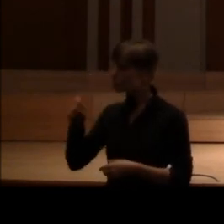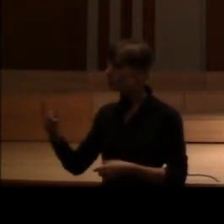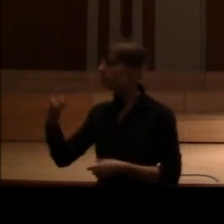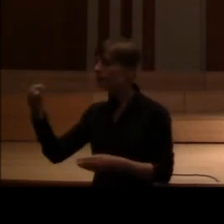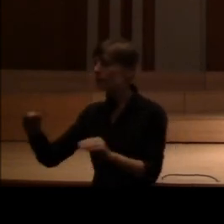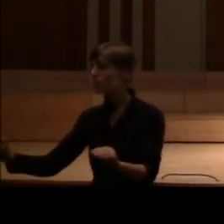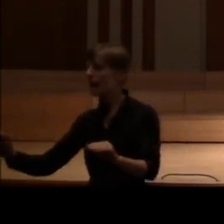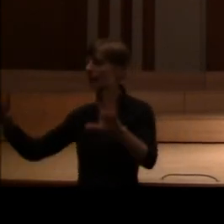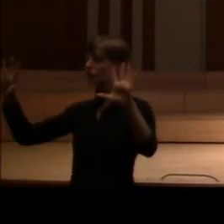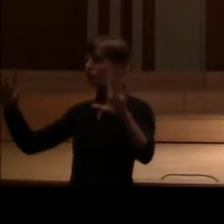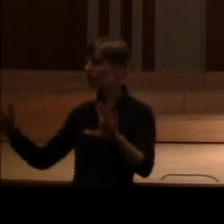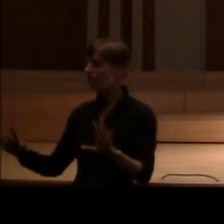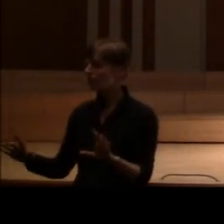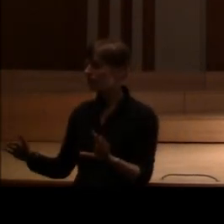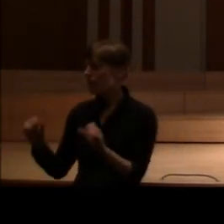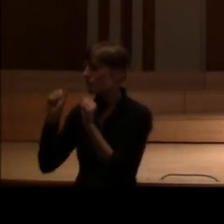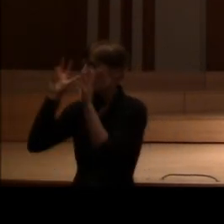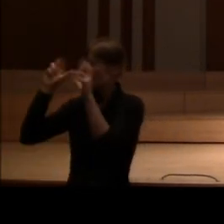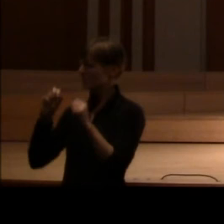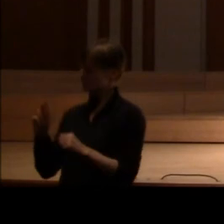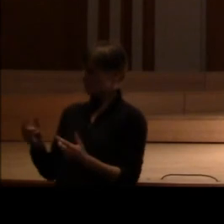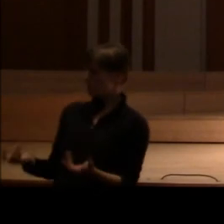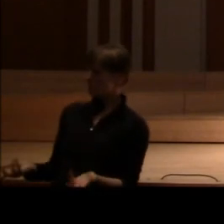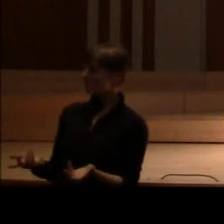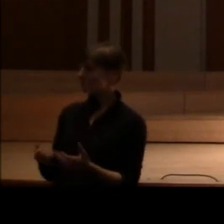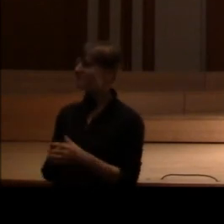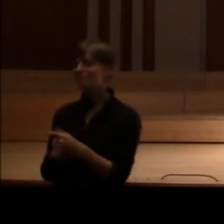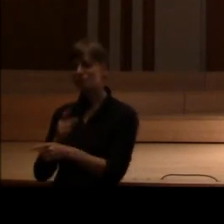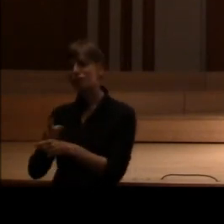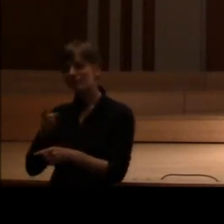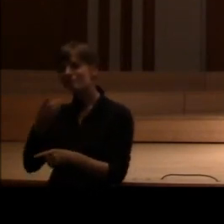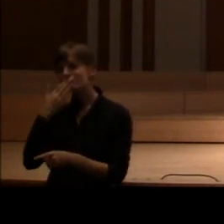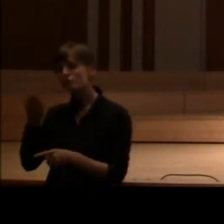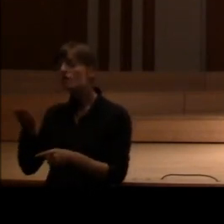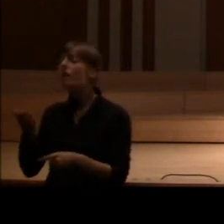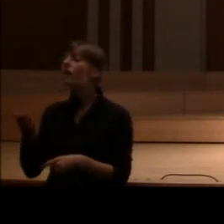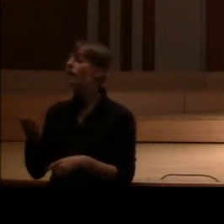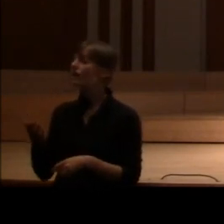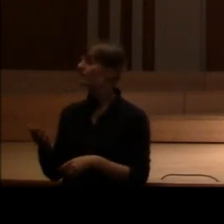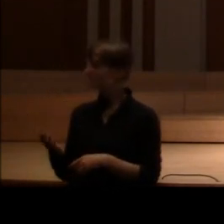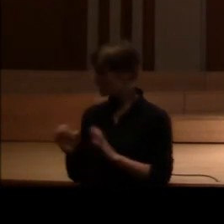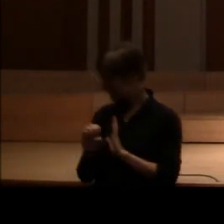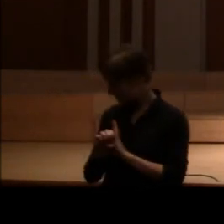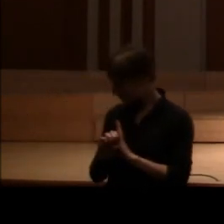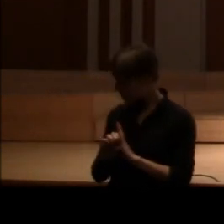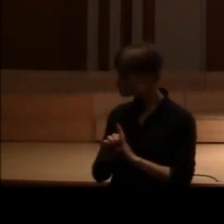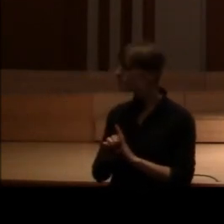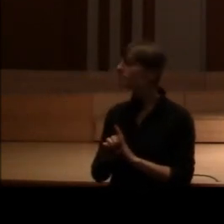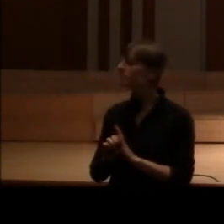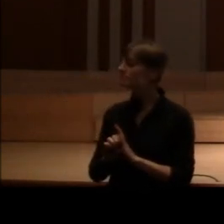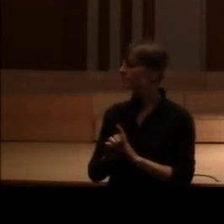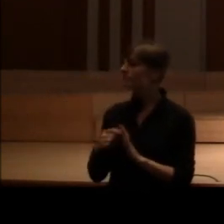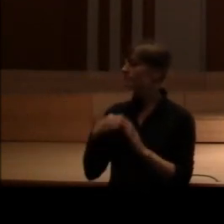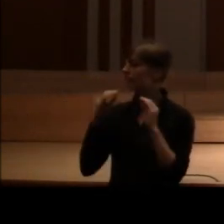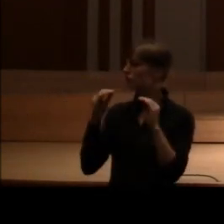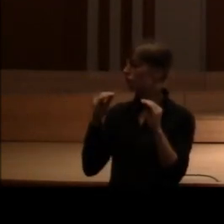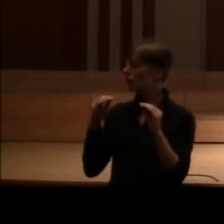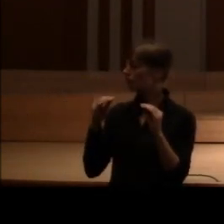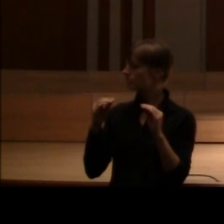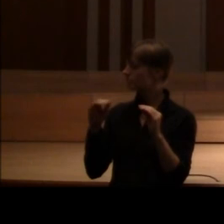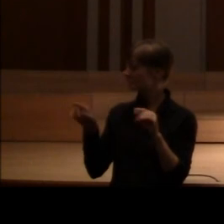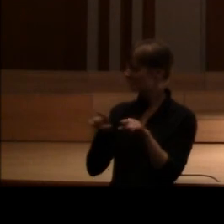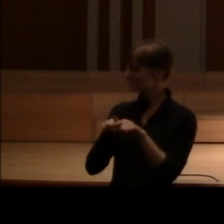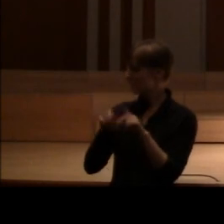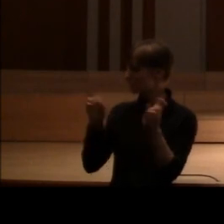Great, making the magic out of the mundane can be an incredible skill. As a great example of that, since I taught a group of students about personal narrative one time, and